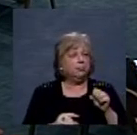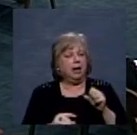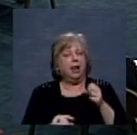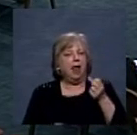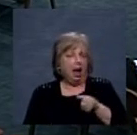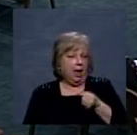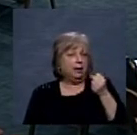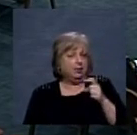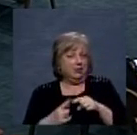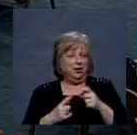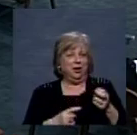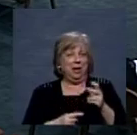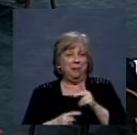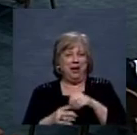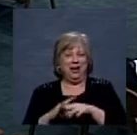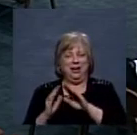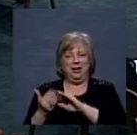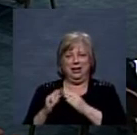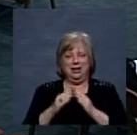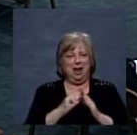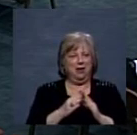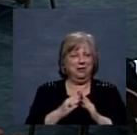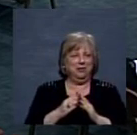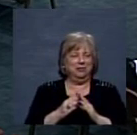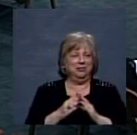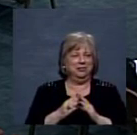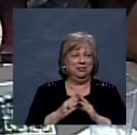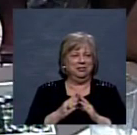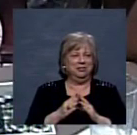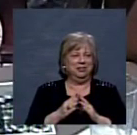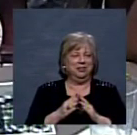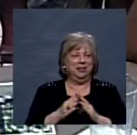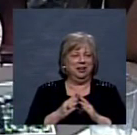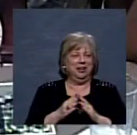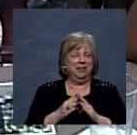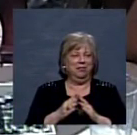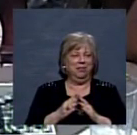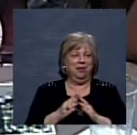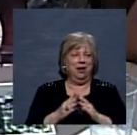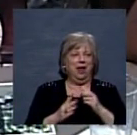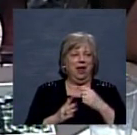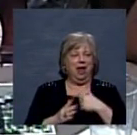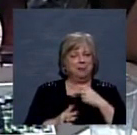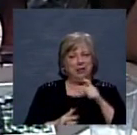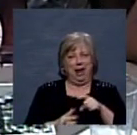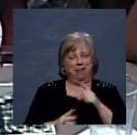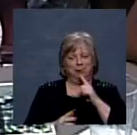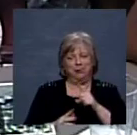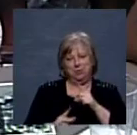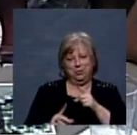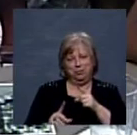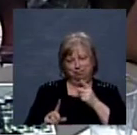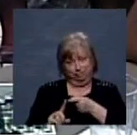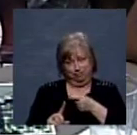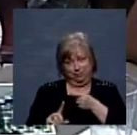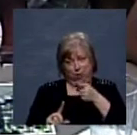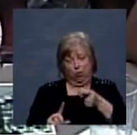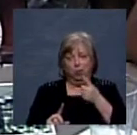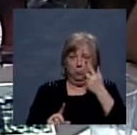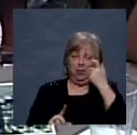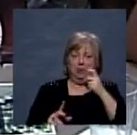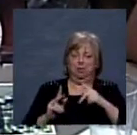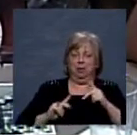you got back in town, and I let you get a little break or rest. But I'm going to have to put you on the spot because my constituents have